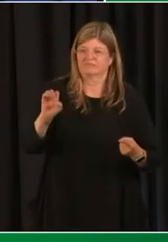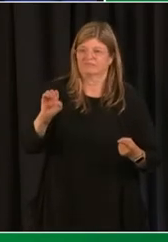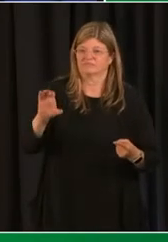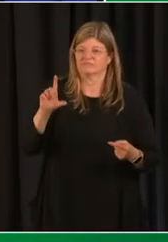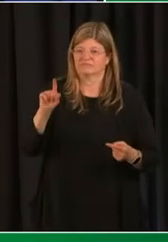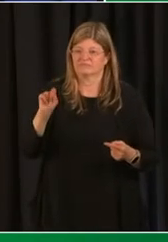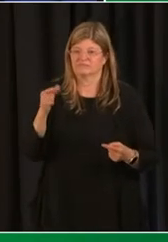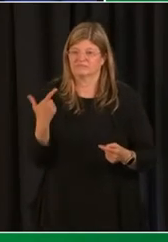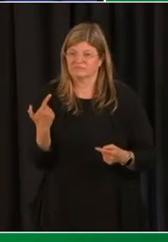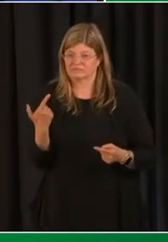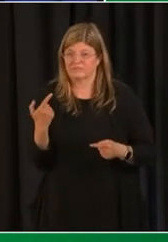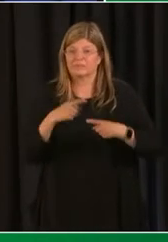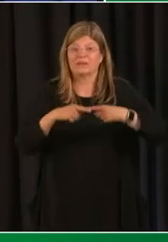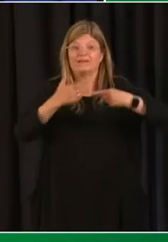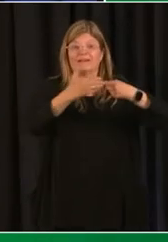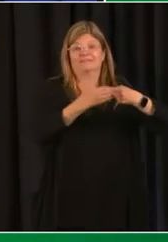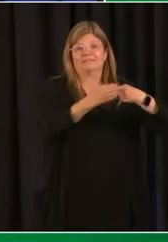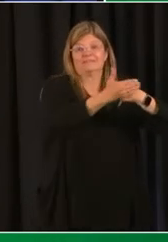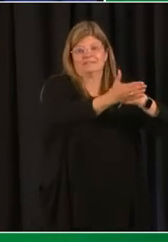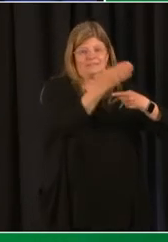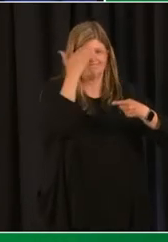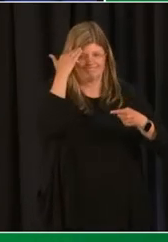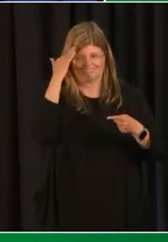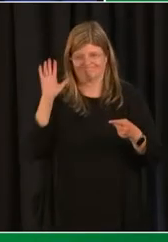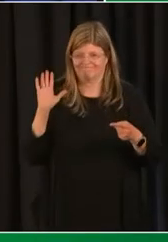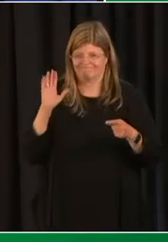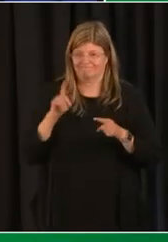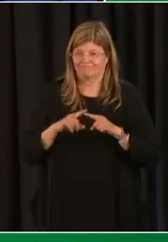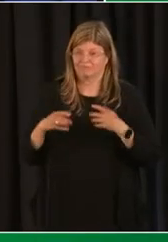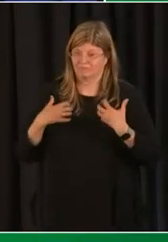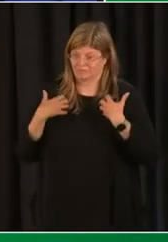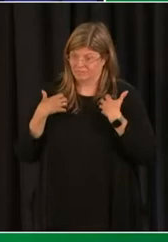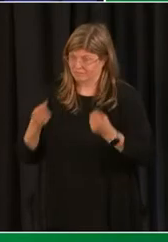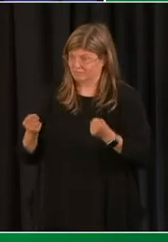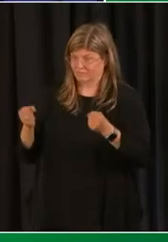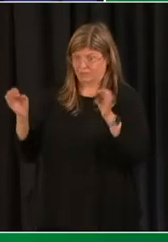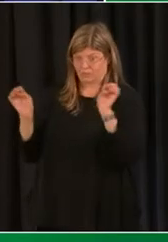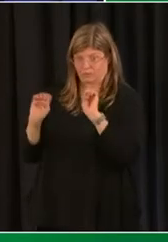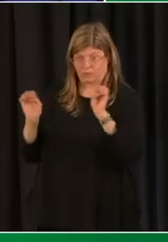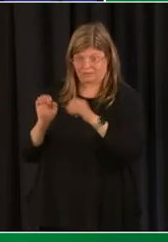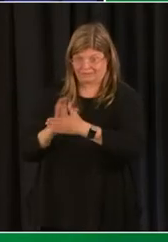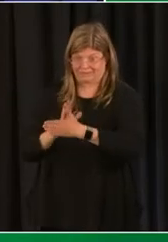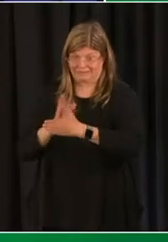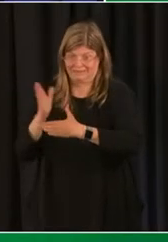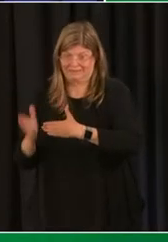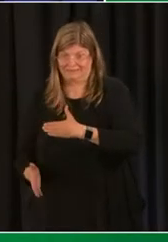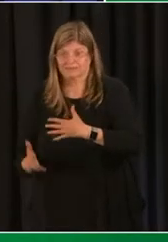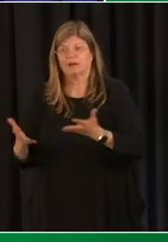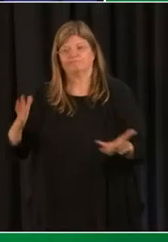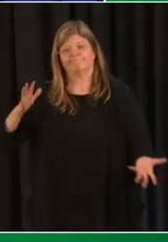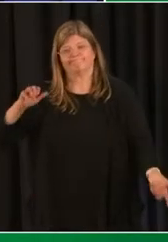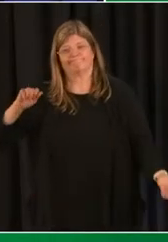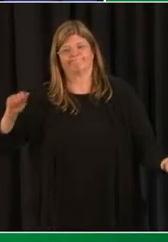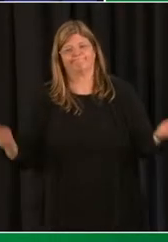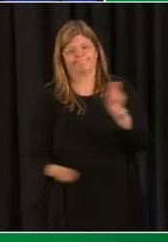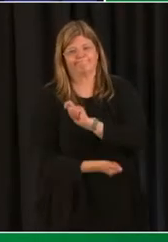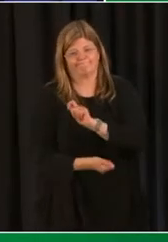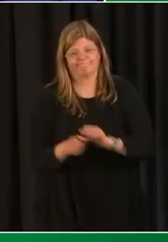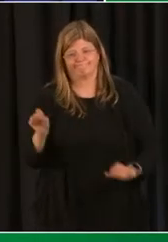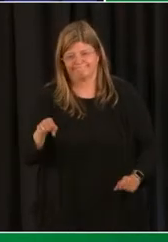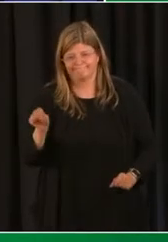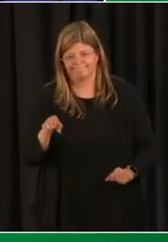once the health emergency ends, things change,